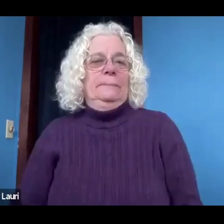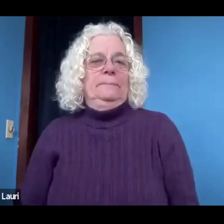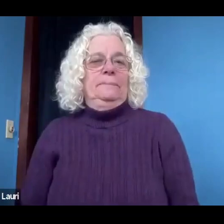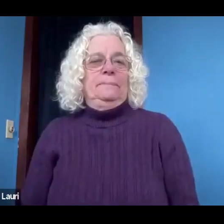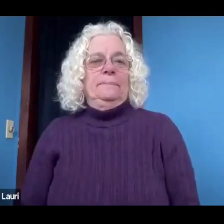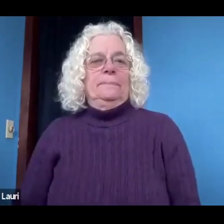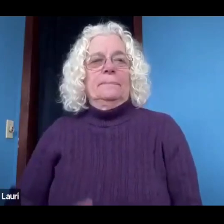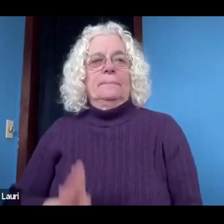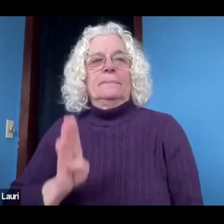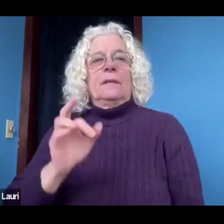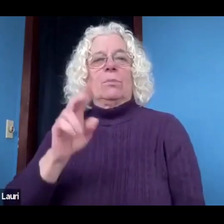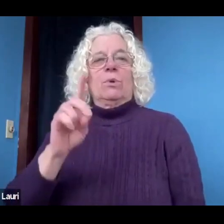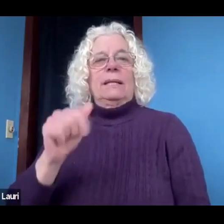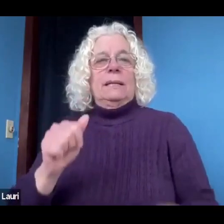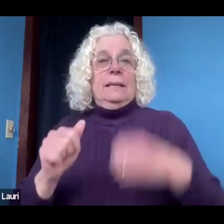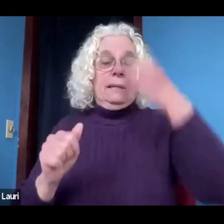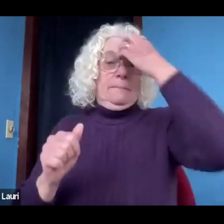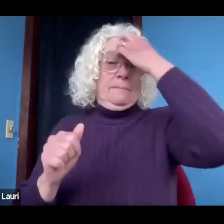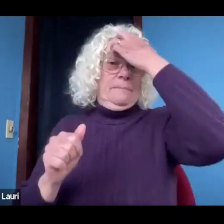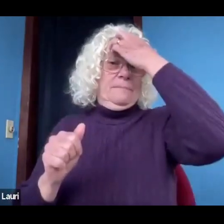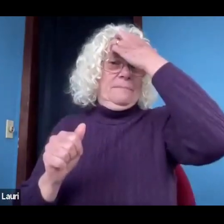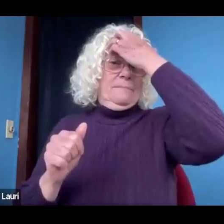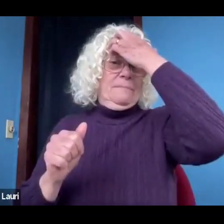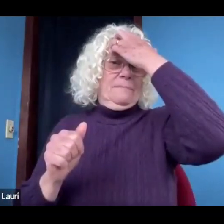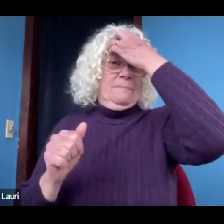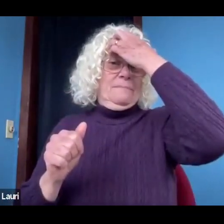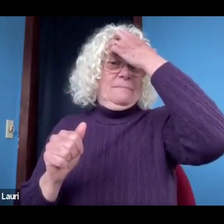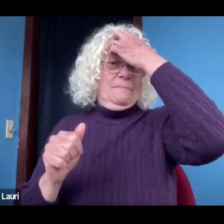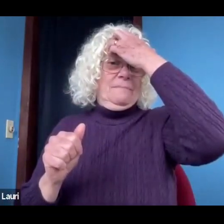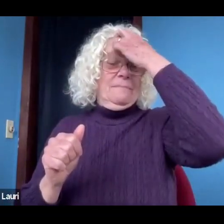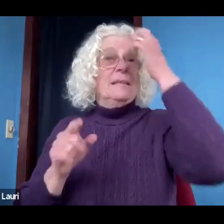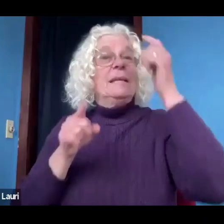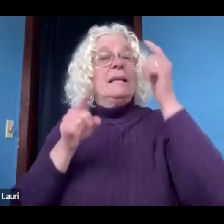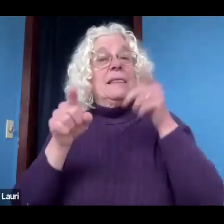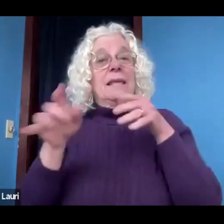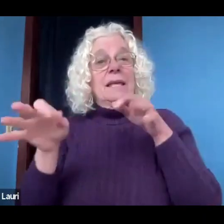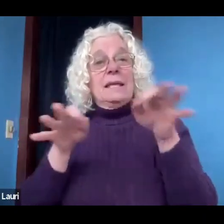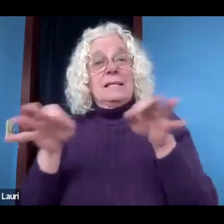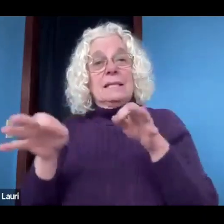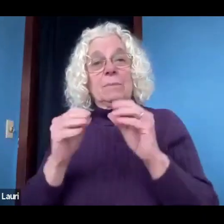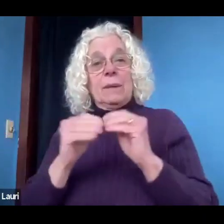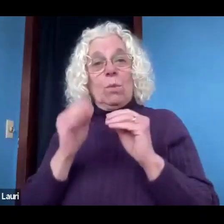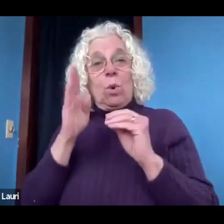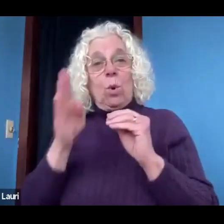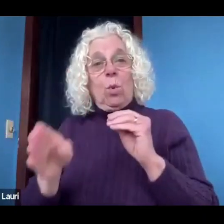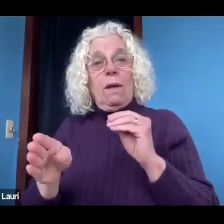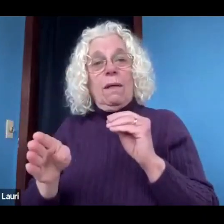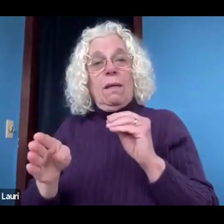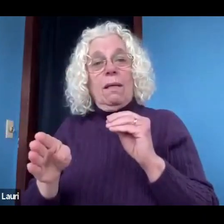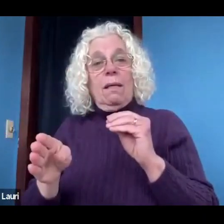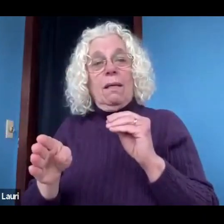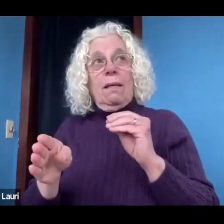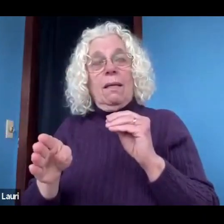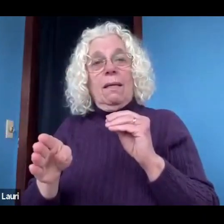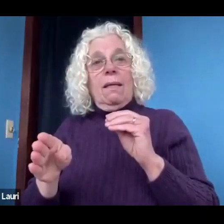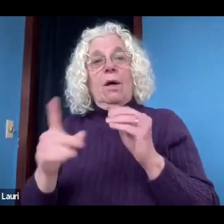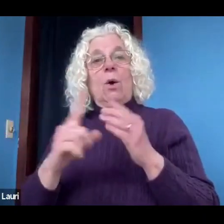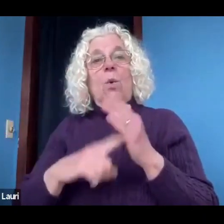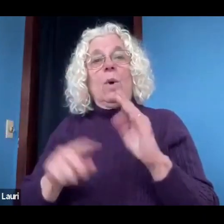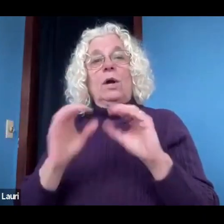Yeah, so I wanted to kind of touch on, I talked a little bit about it earlier about some of those organizations throughout our region that